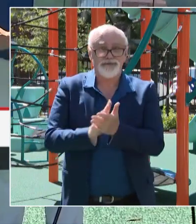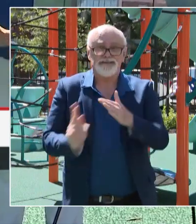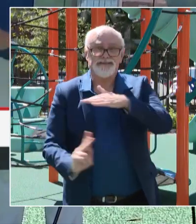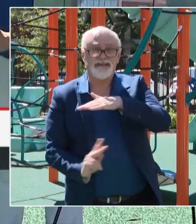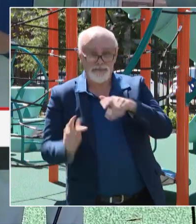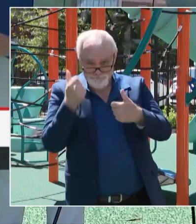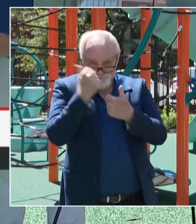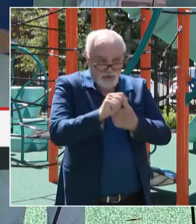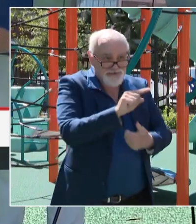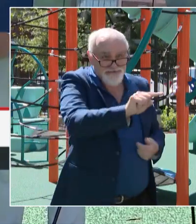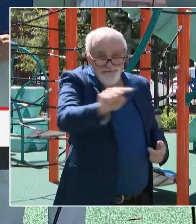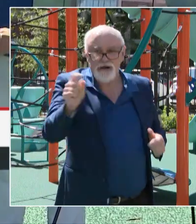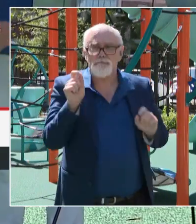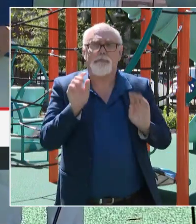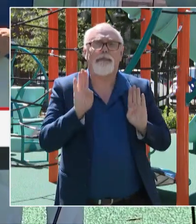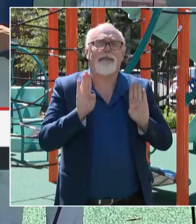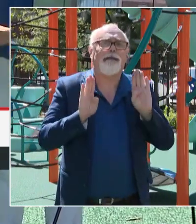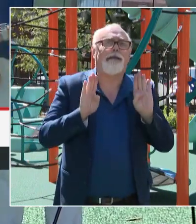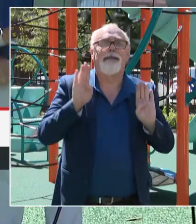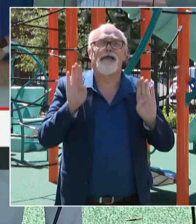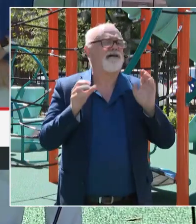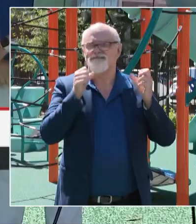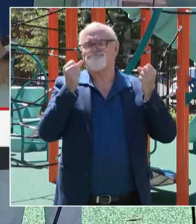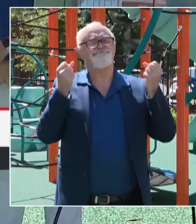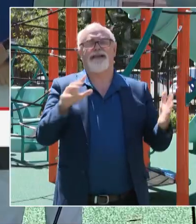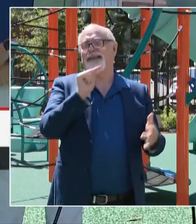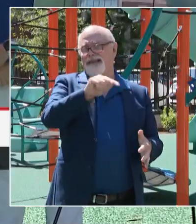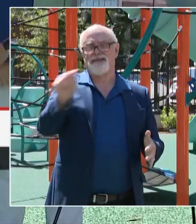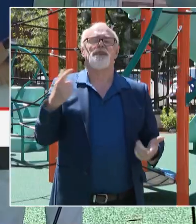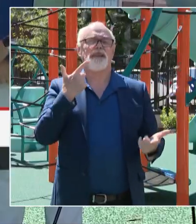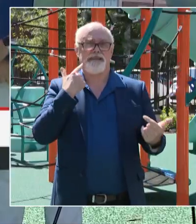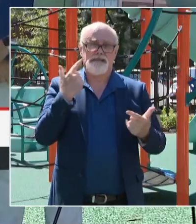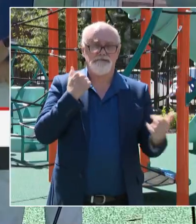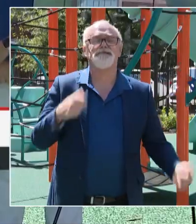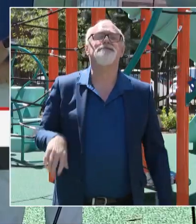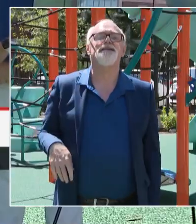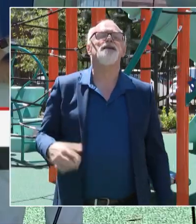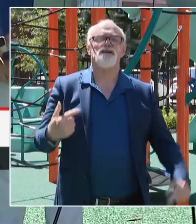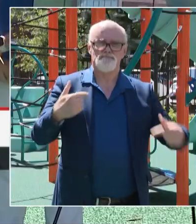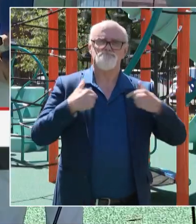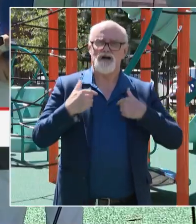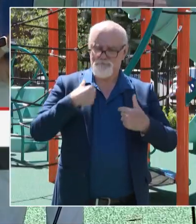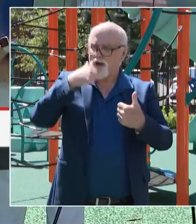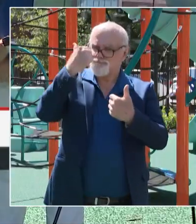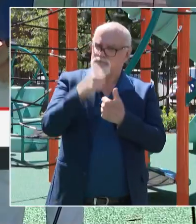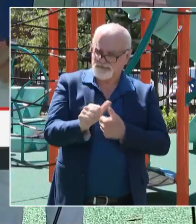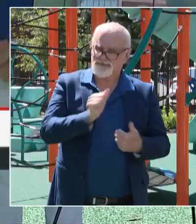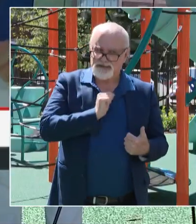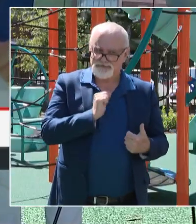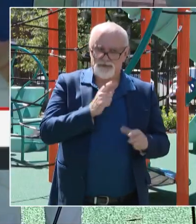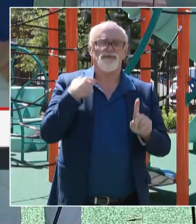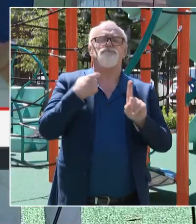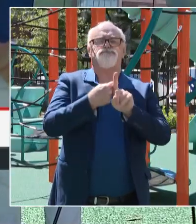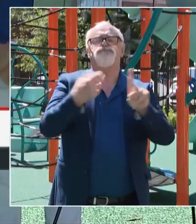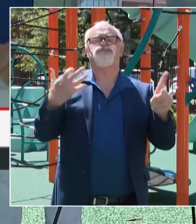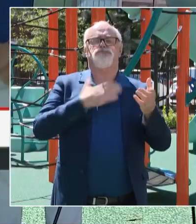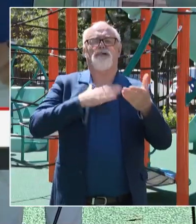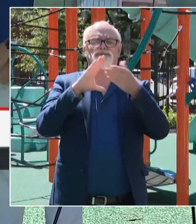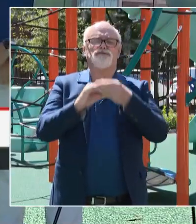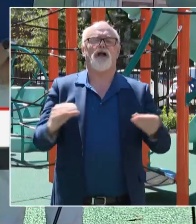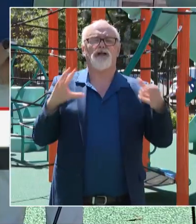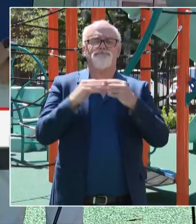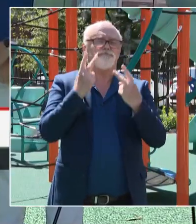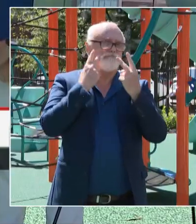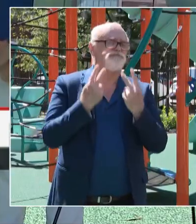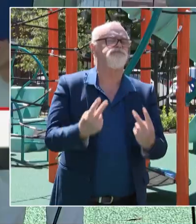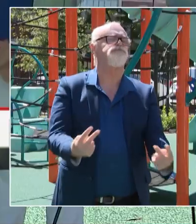little sketchy, right? Well, I can tell you I do. I'm going to tell you a little bit about my first day as a kindergartner, why it was so